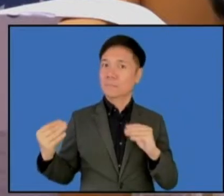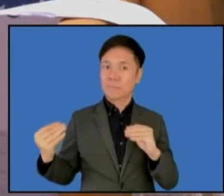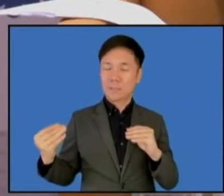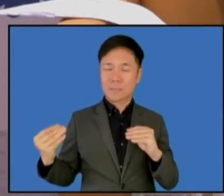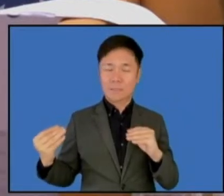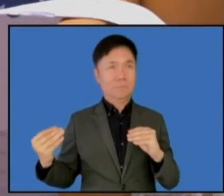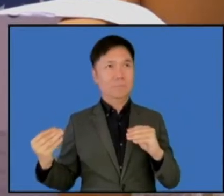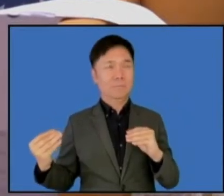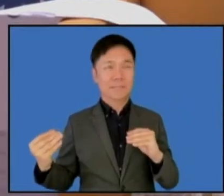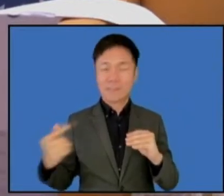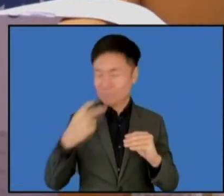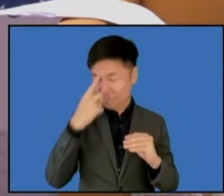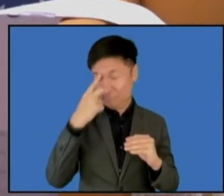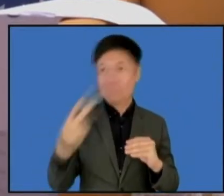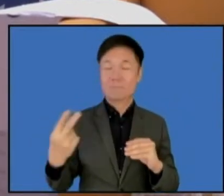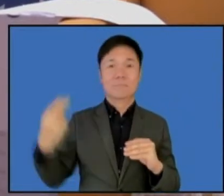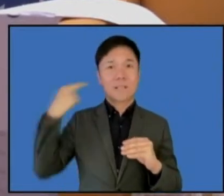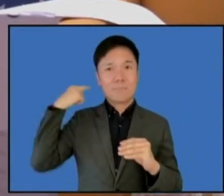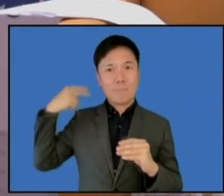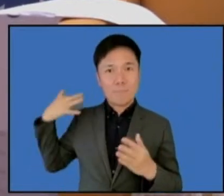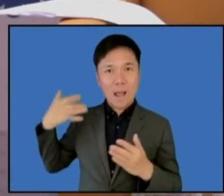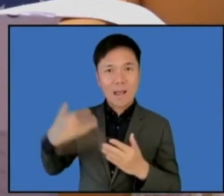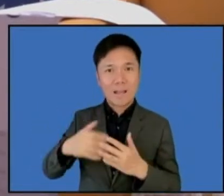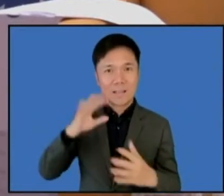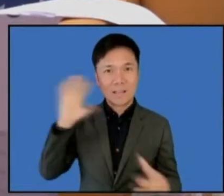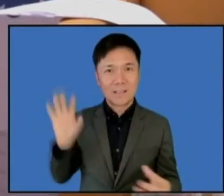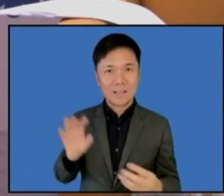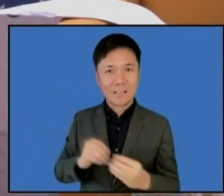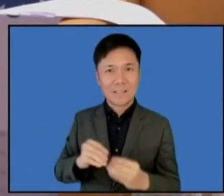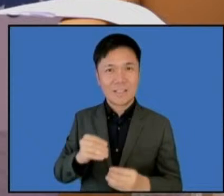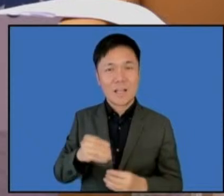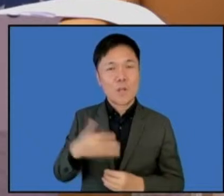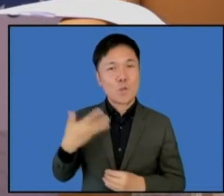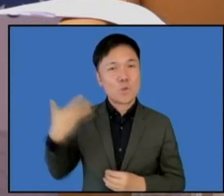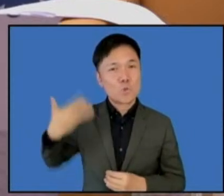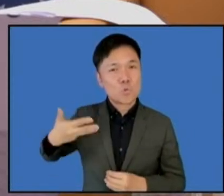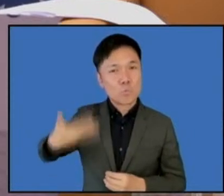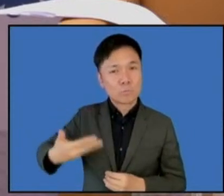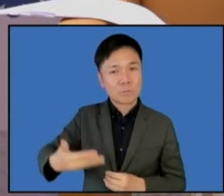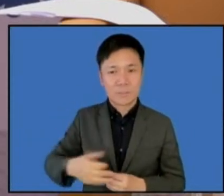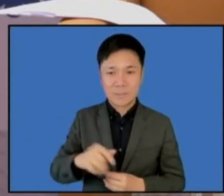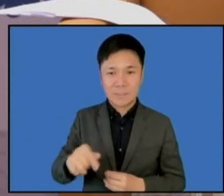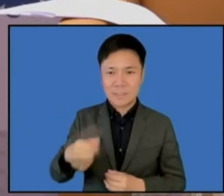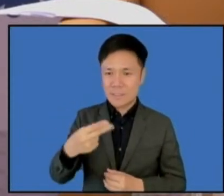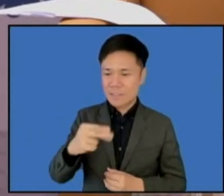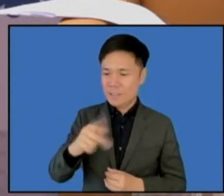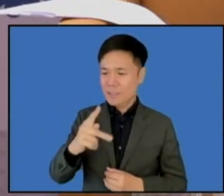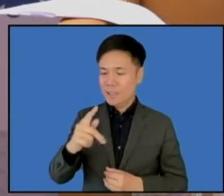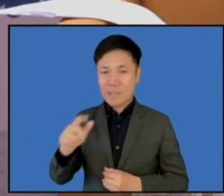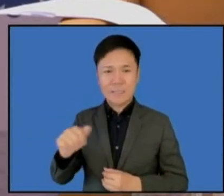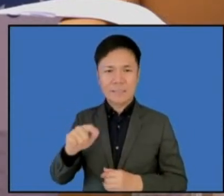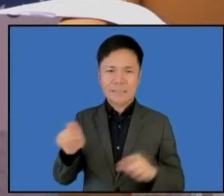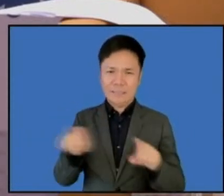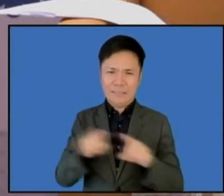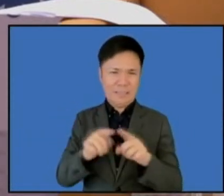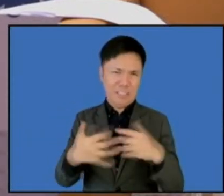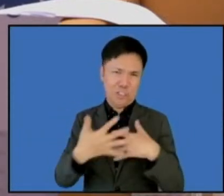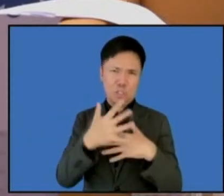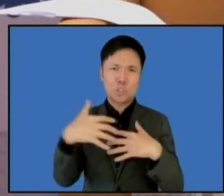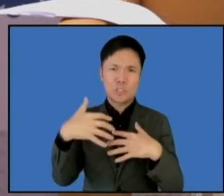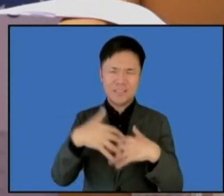into this place. And Hakka, the language, is seen as an endangered language by a lot of